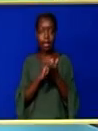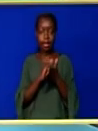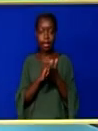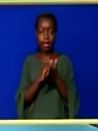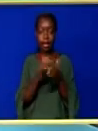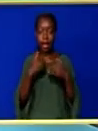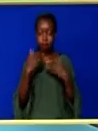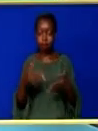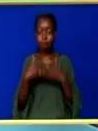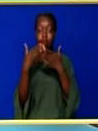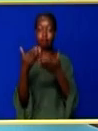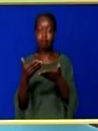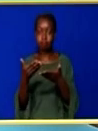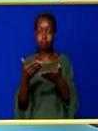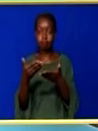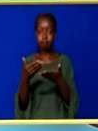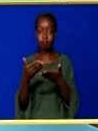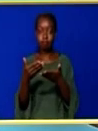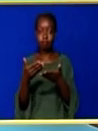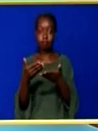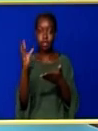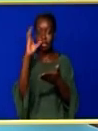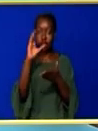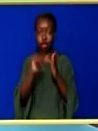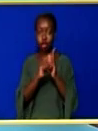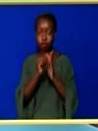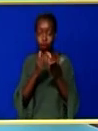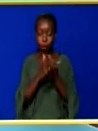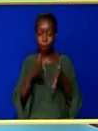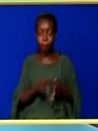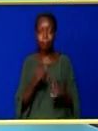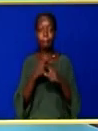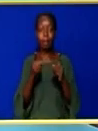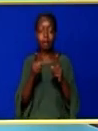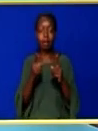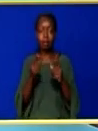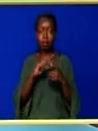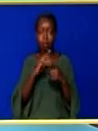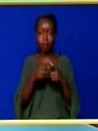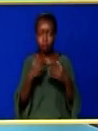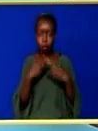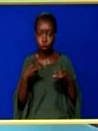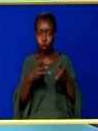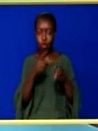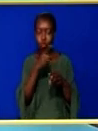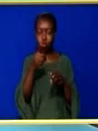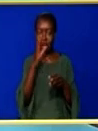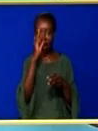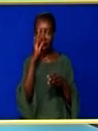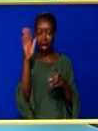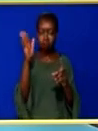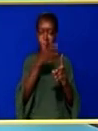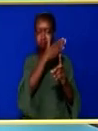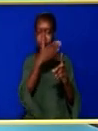already given you to be a Kenyan citizen by birth, but in between there is a way you manipulated